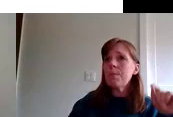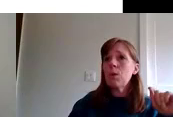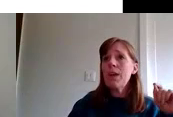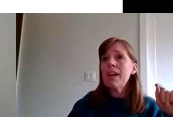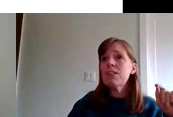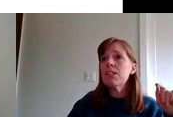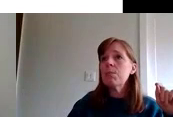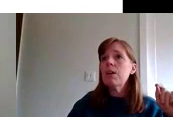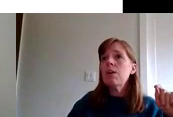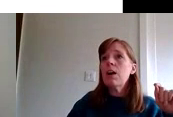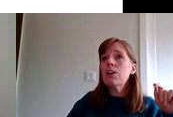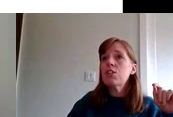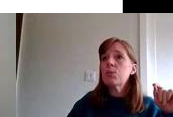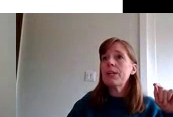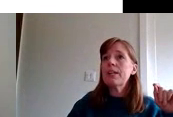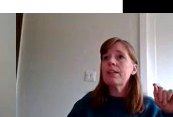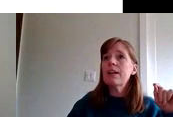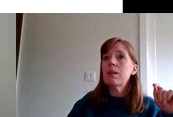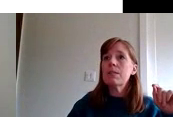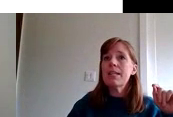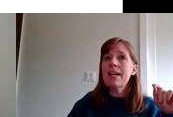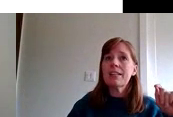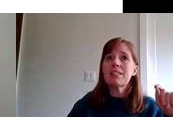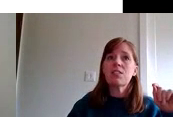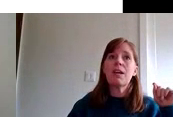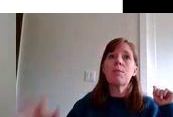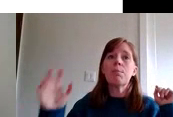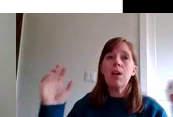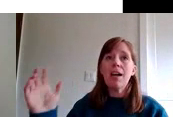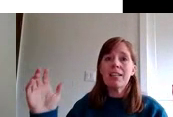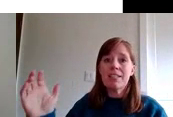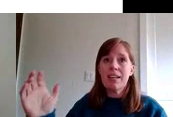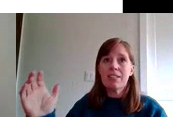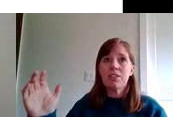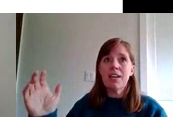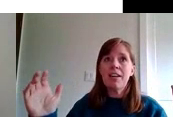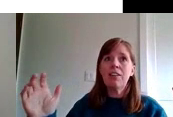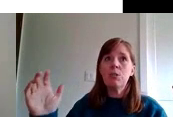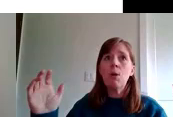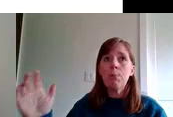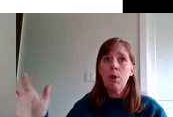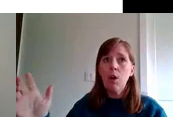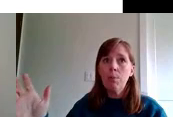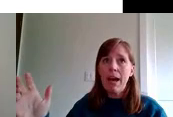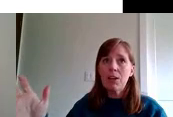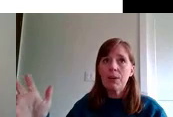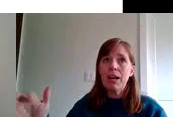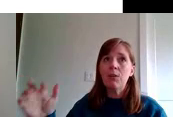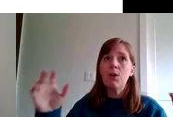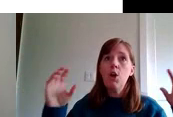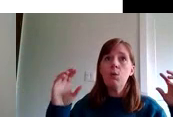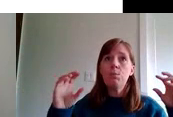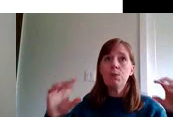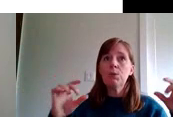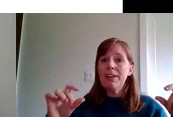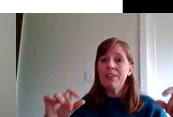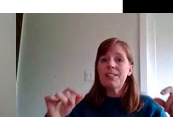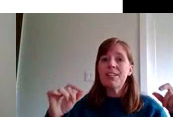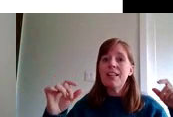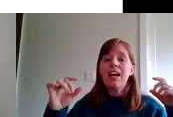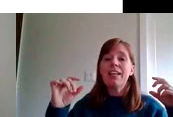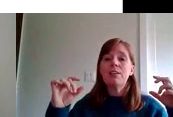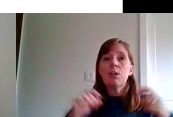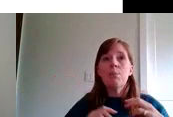important. We have some hard to read text. So we have a block of text. Our title is purple background with